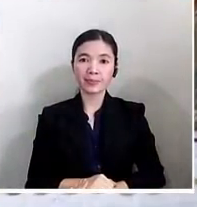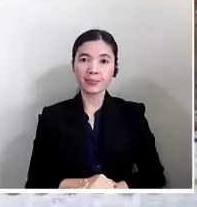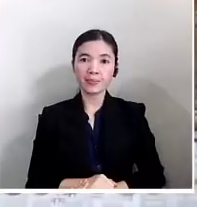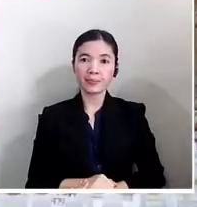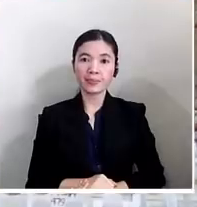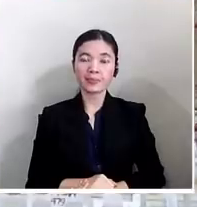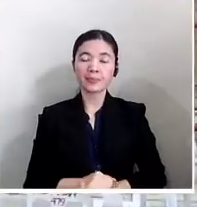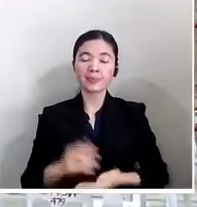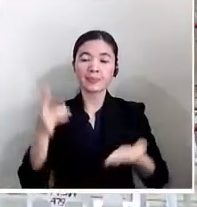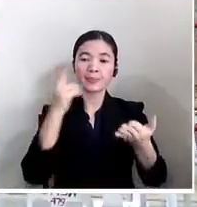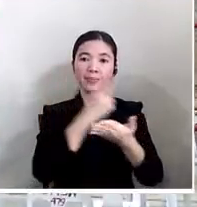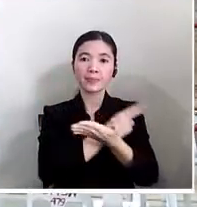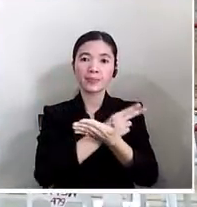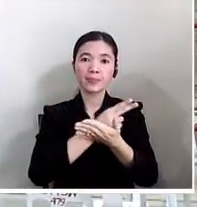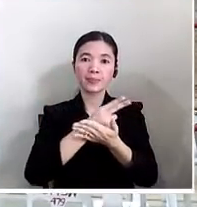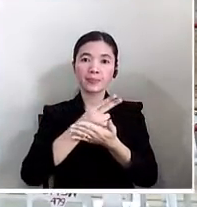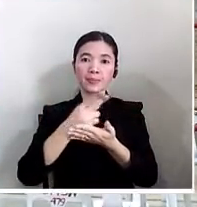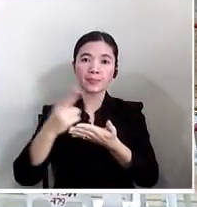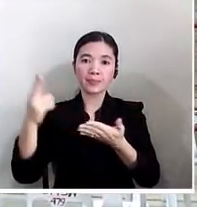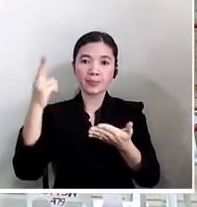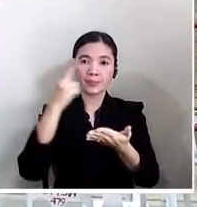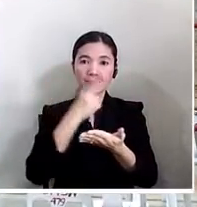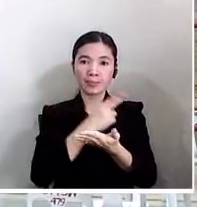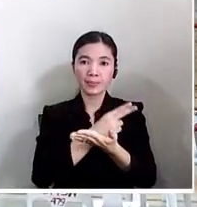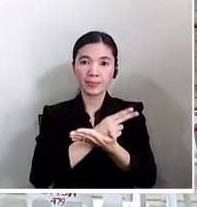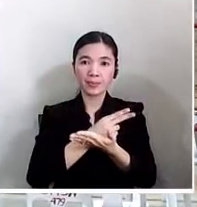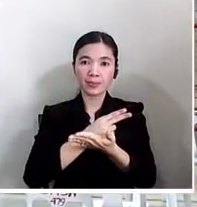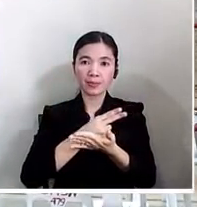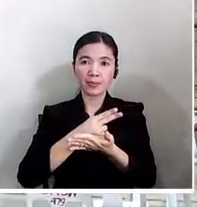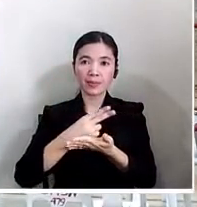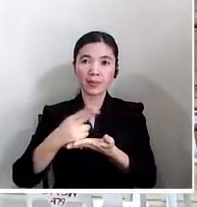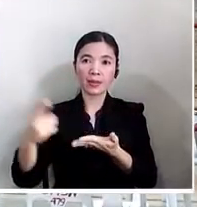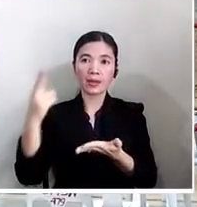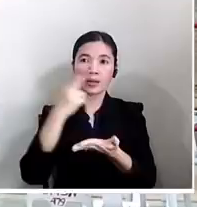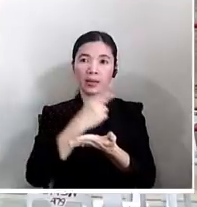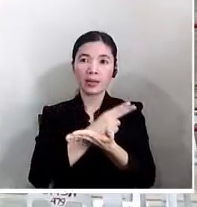Holy, holy, holy,